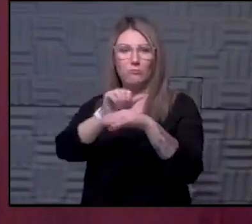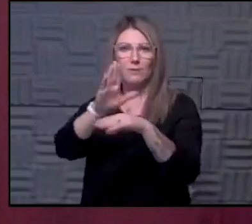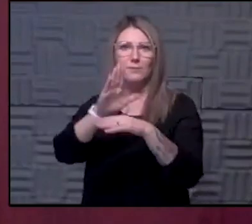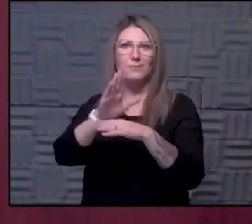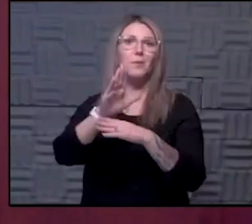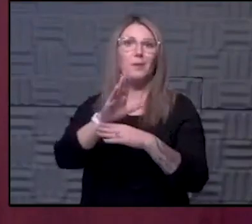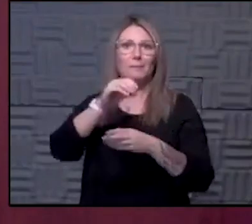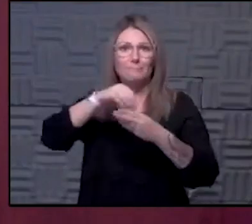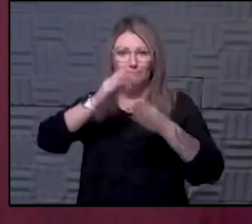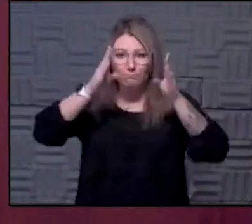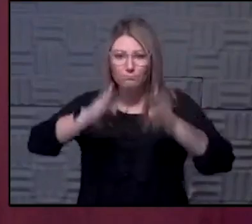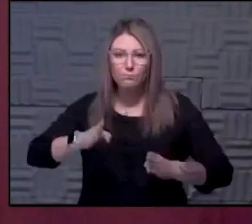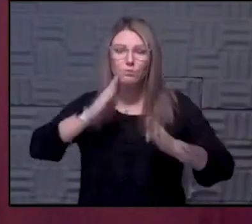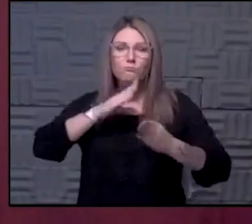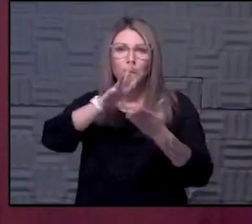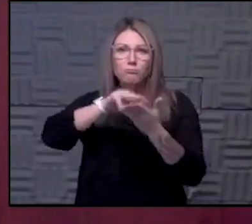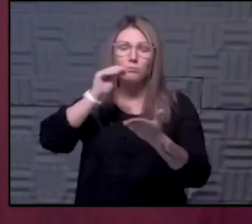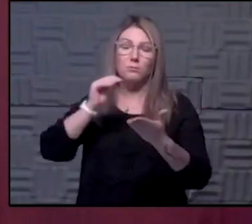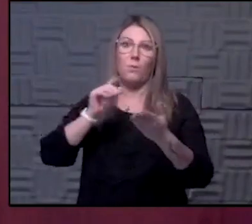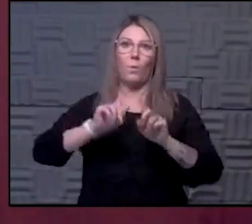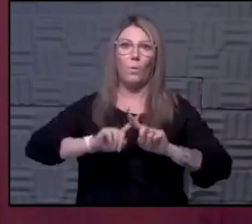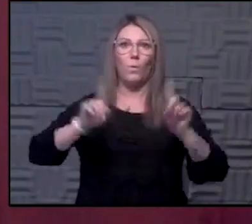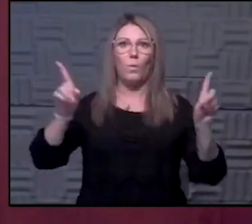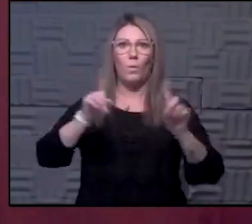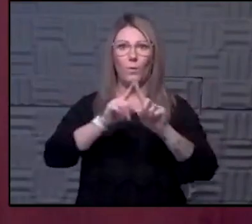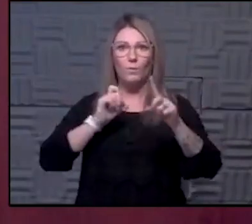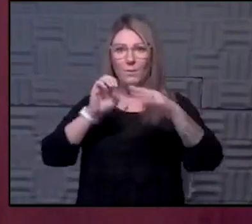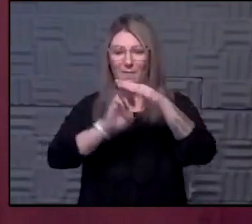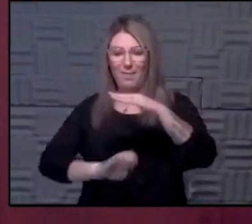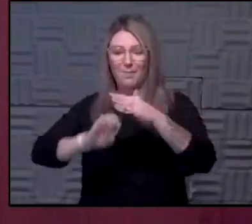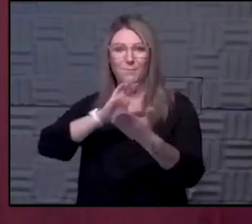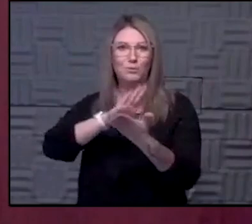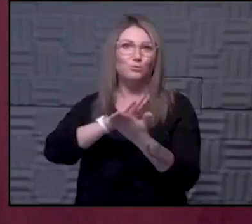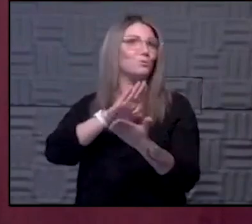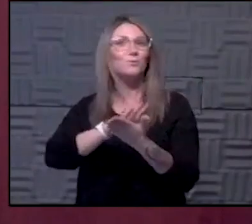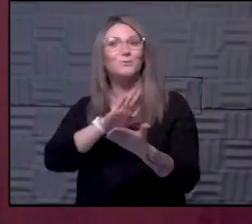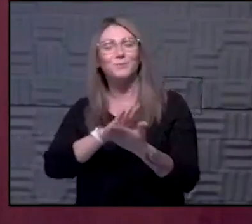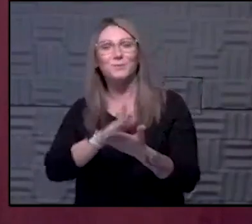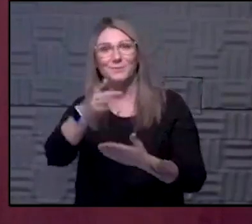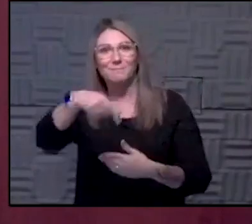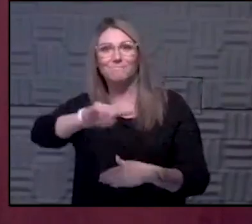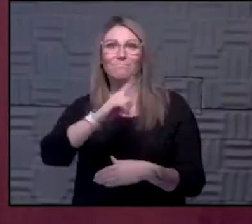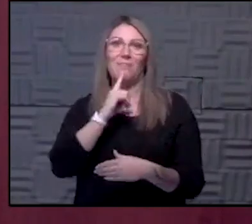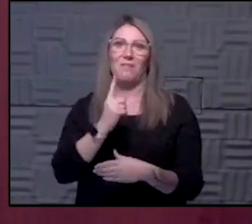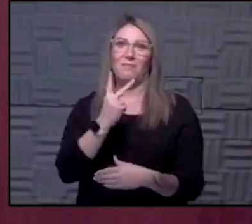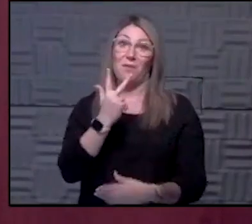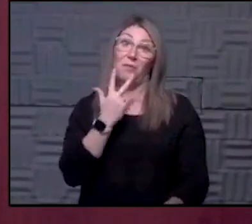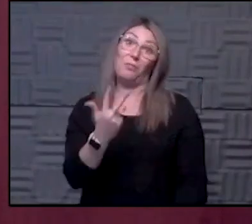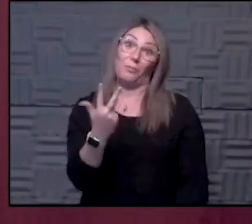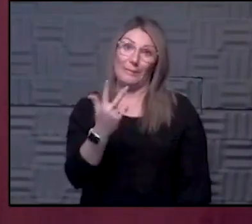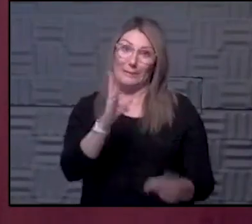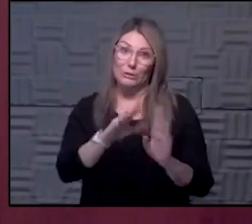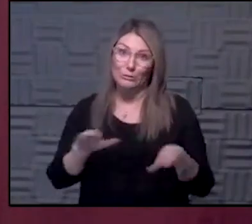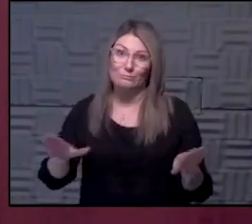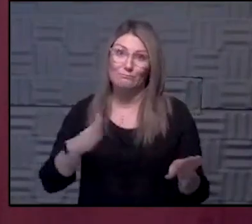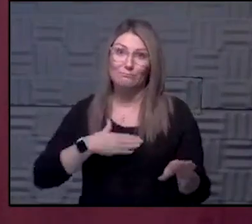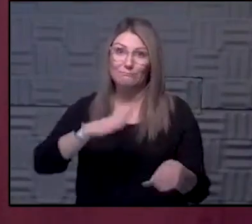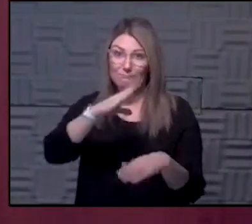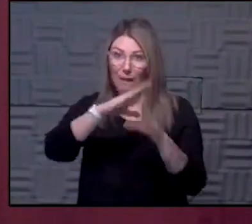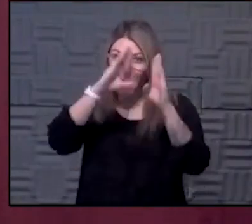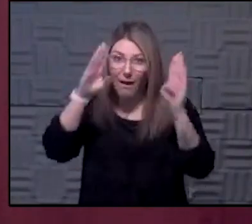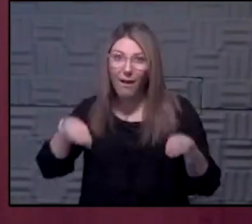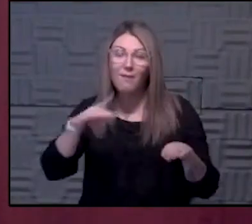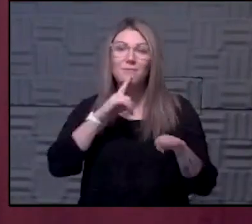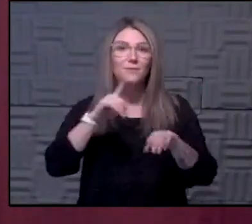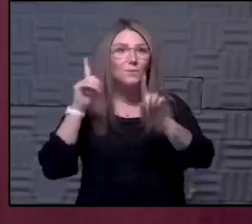learning, which is an entirely different thing than elementary schools, because elementary school students are as I have 3 at my house, are more likely to go to school and come straight